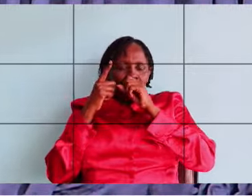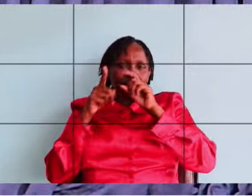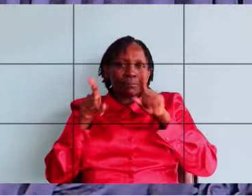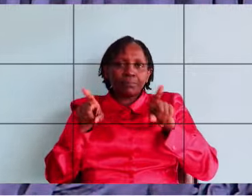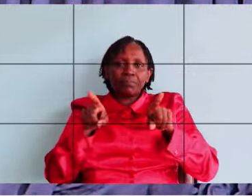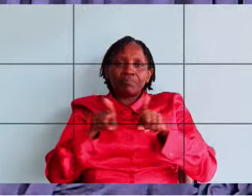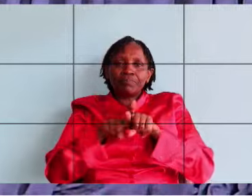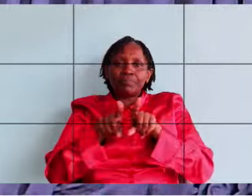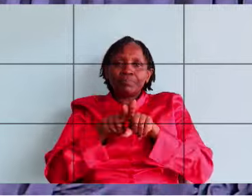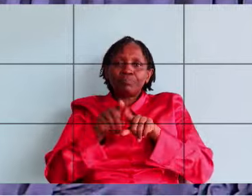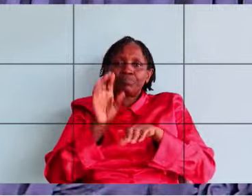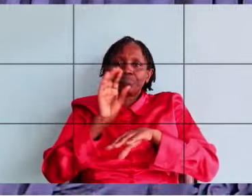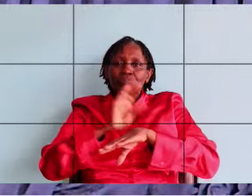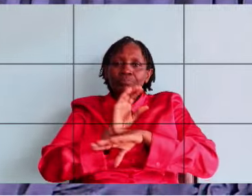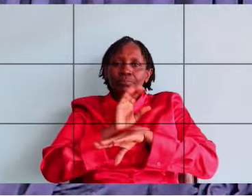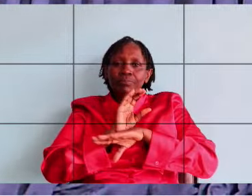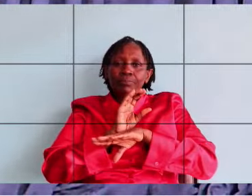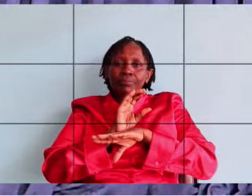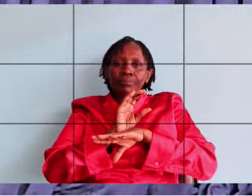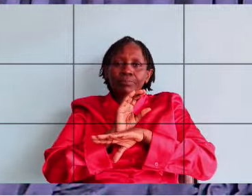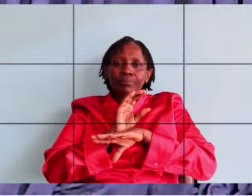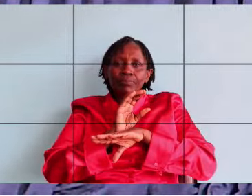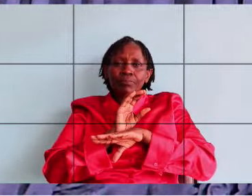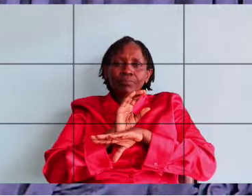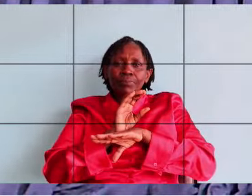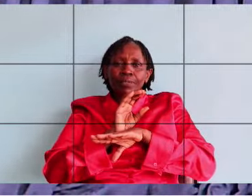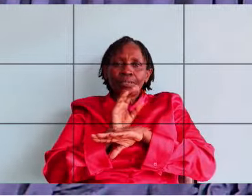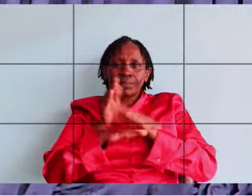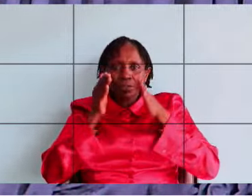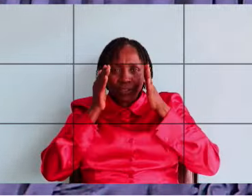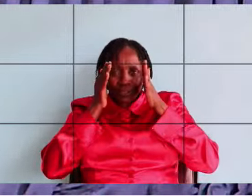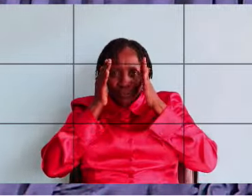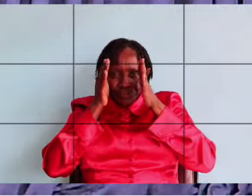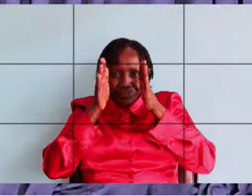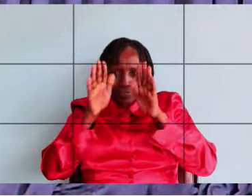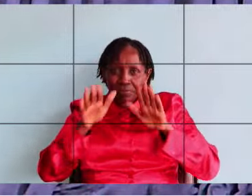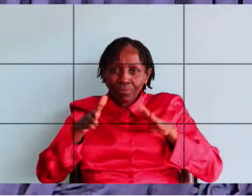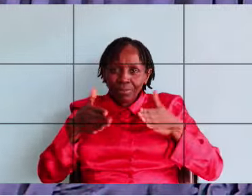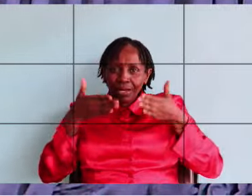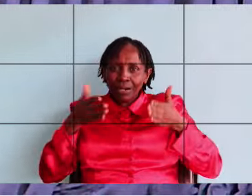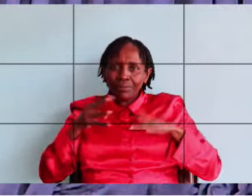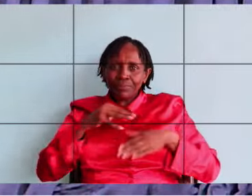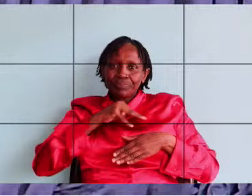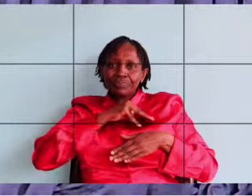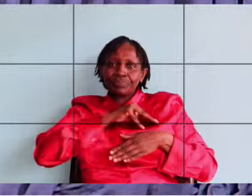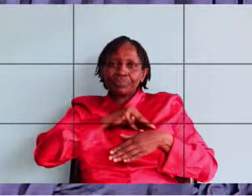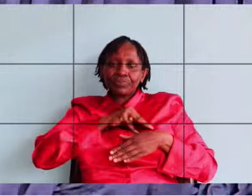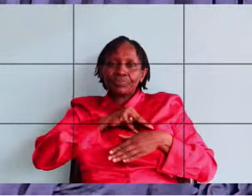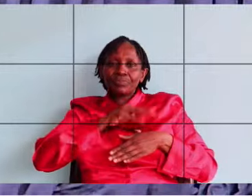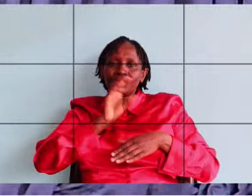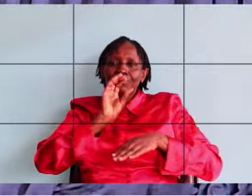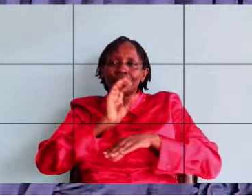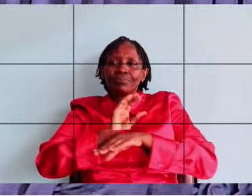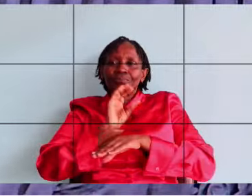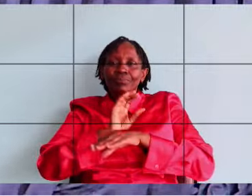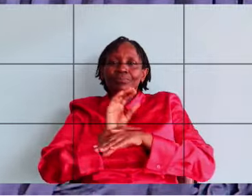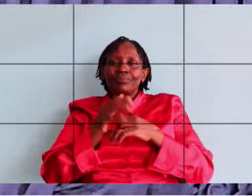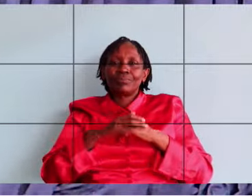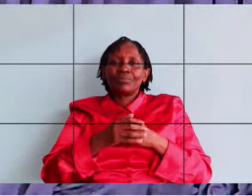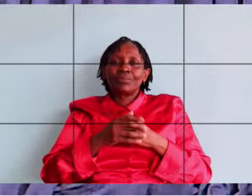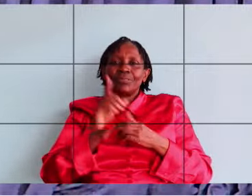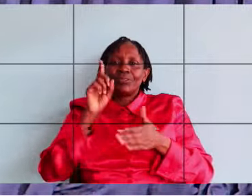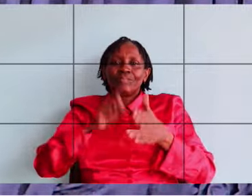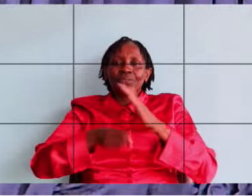also, how are we going to commit ourselves and the mission of the church to what God wants to